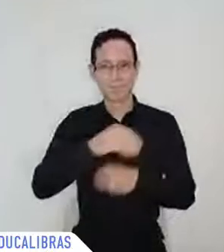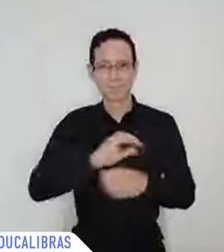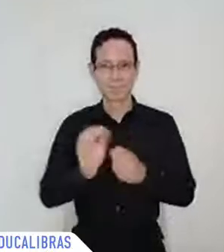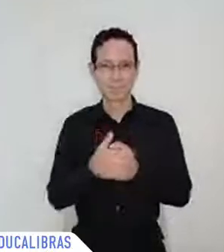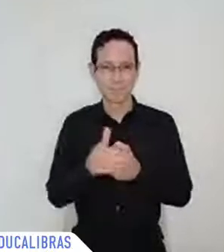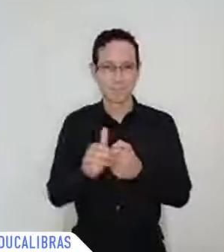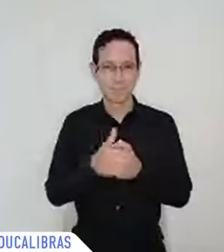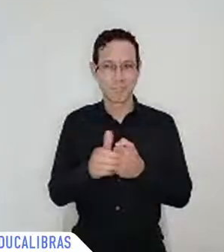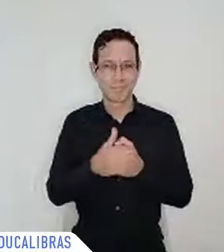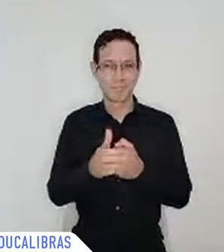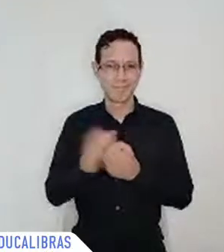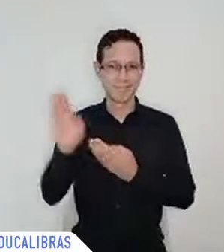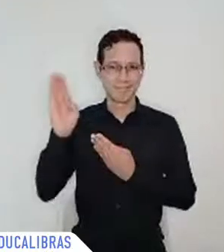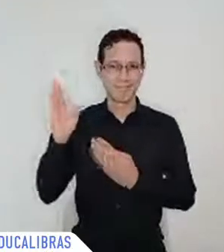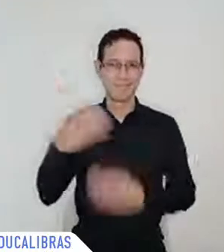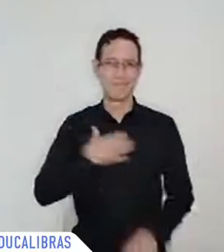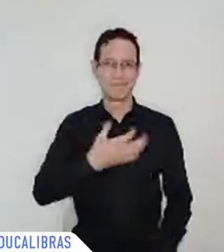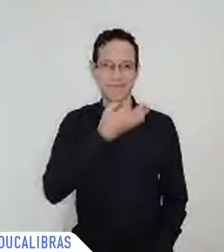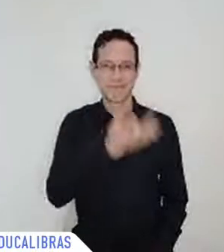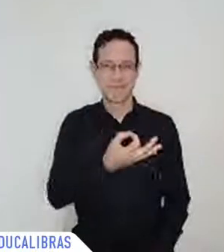results of this